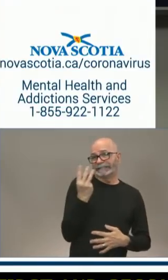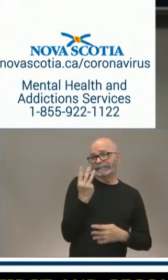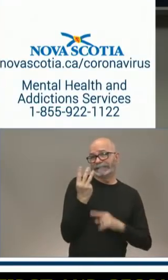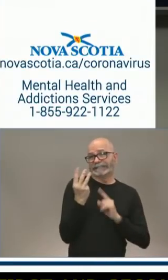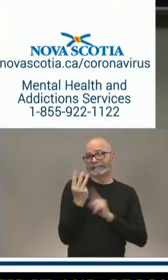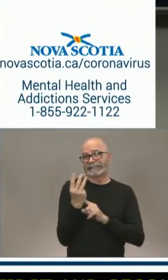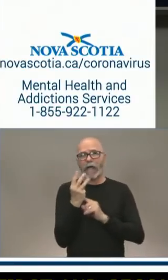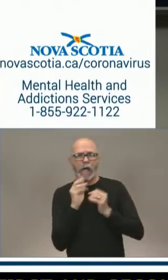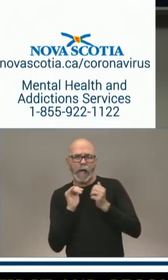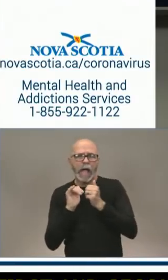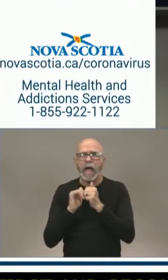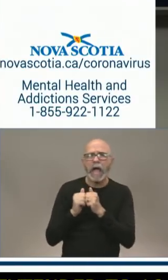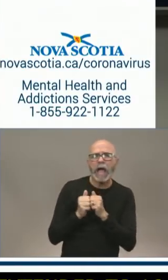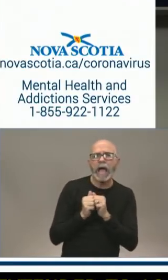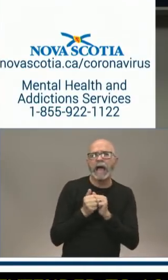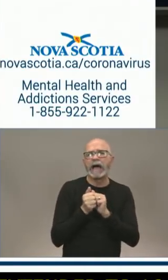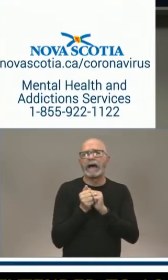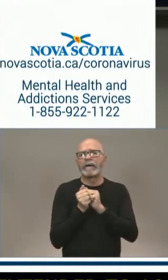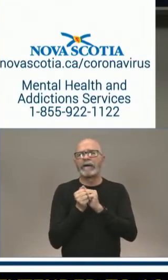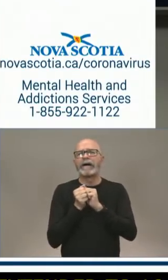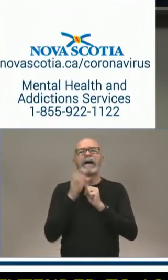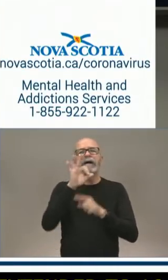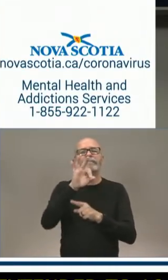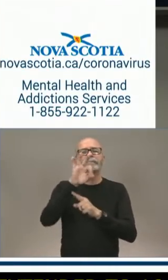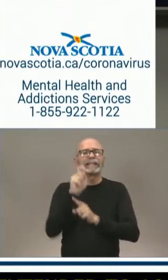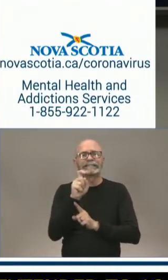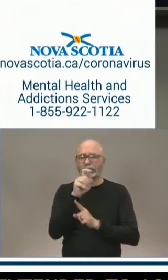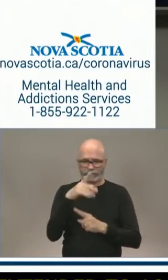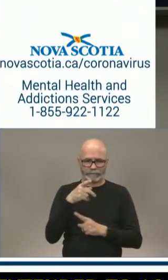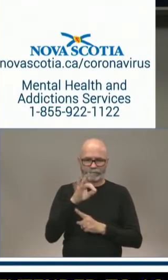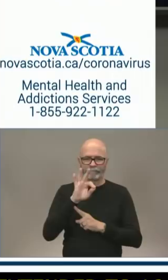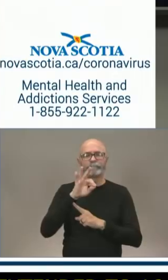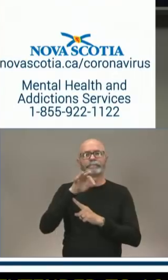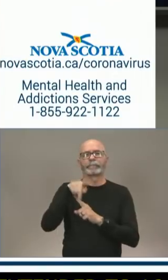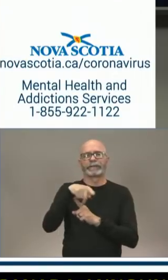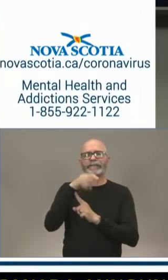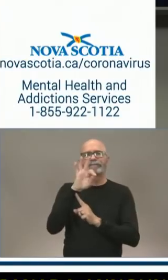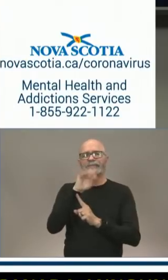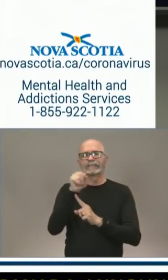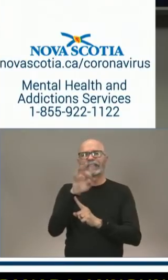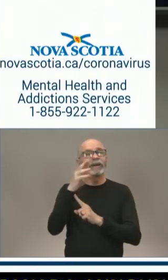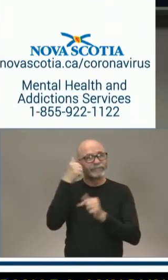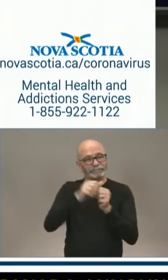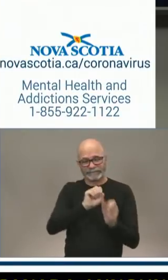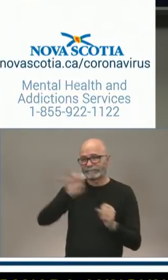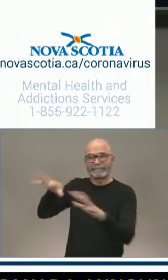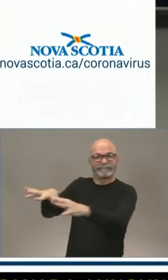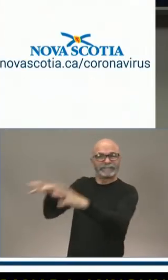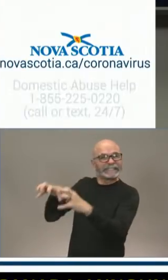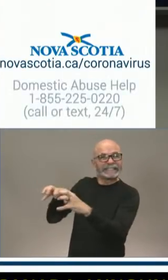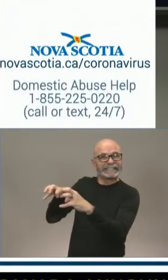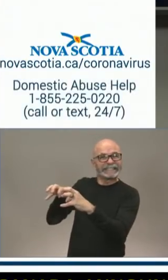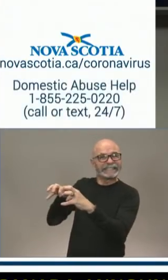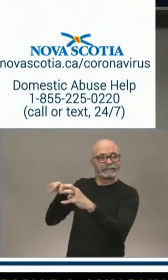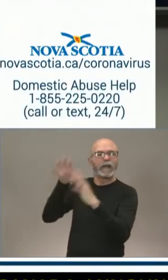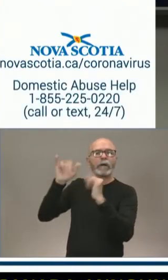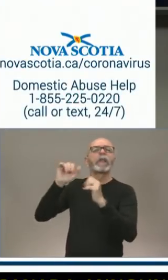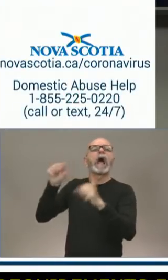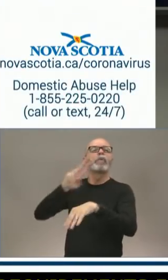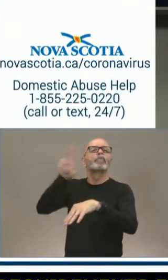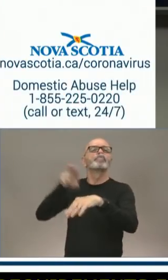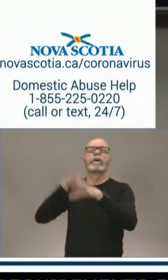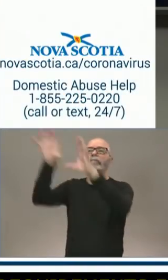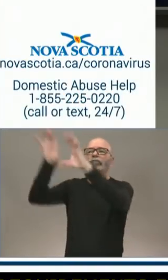requirements for the Pfizer vaccine, which allow it now to be transported and stored at standard freezer temperatures rather than